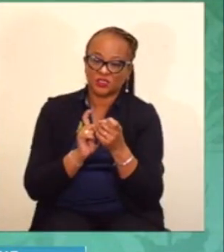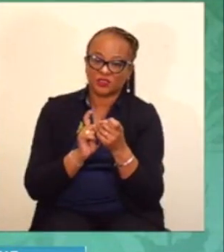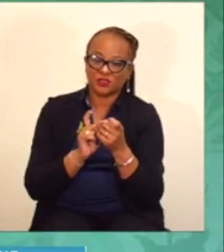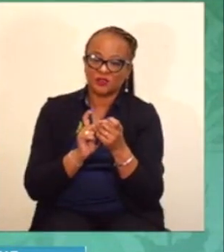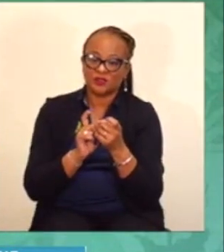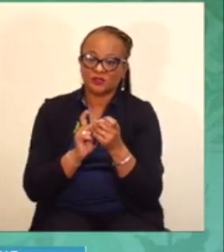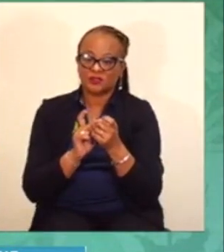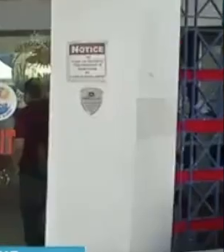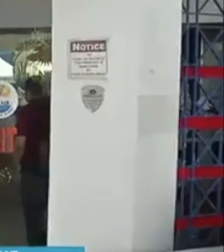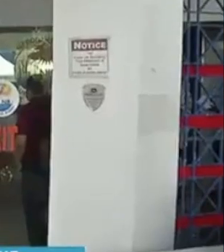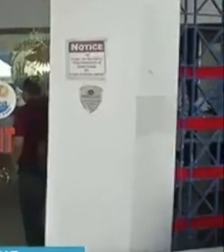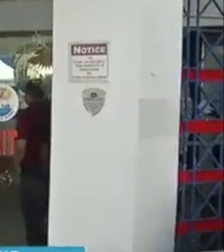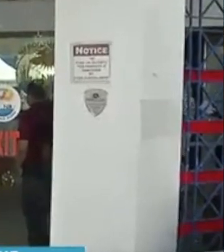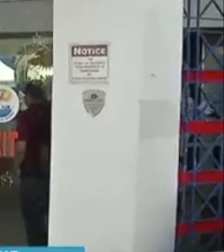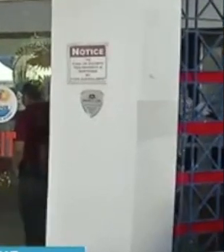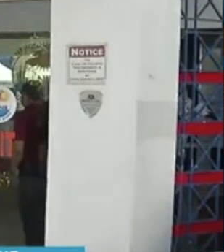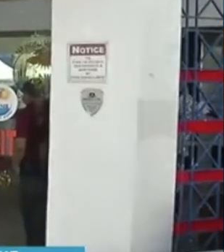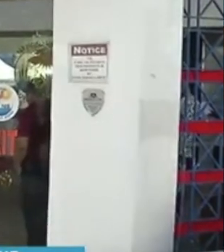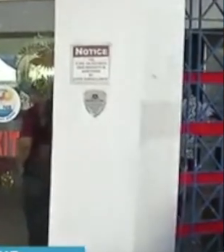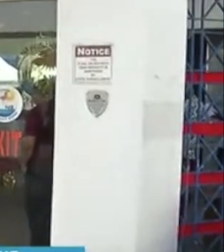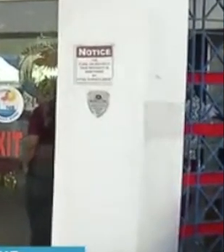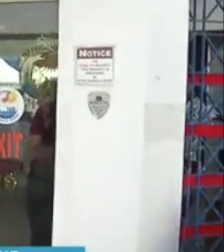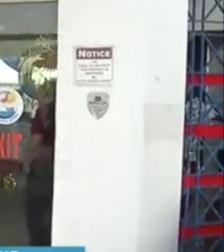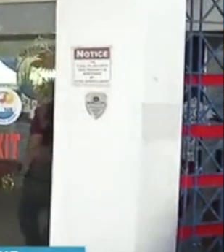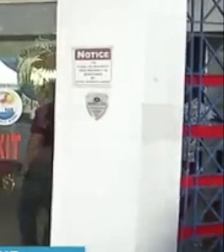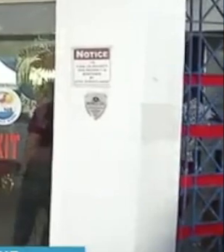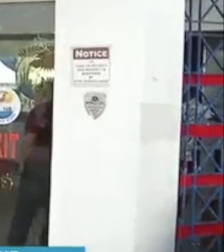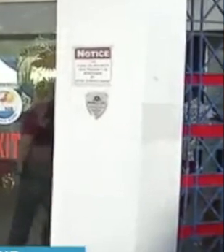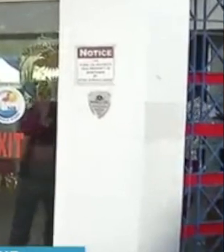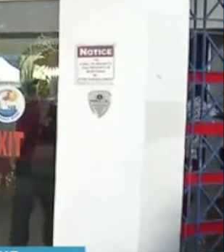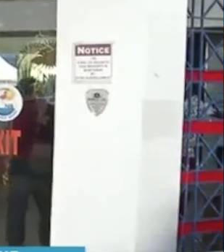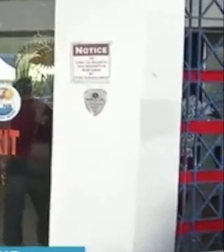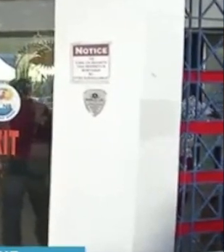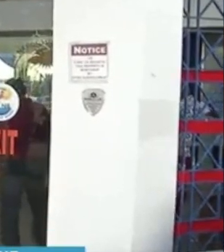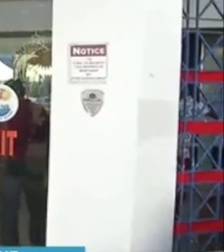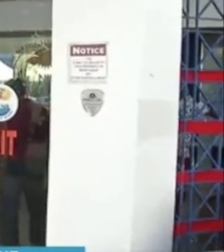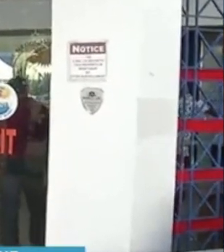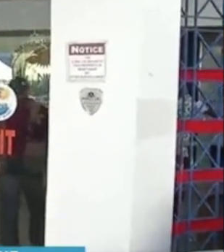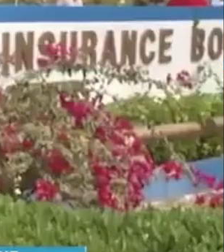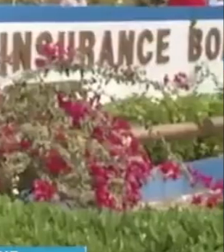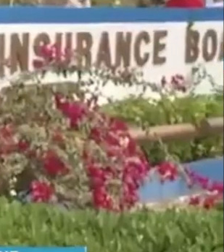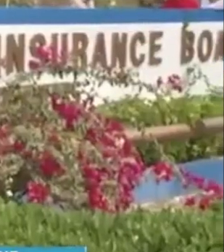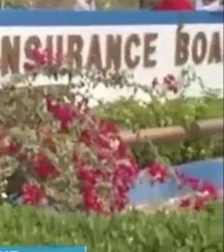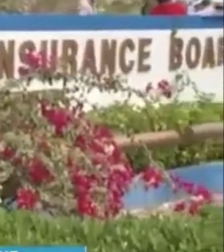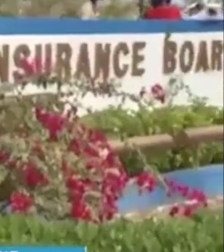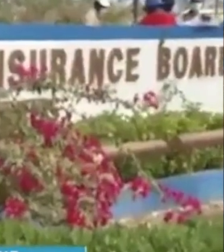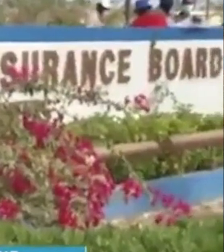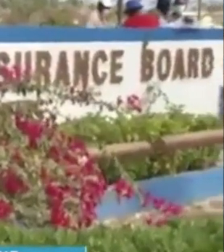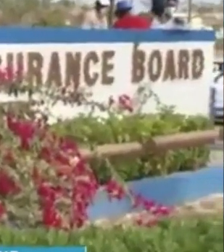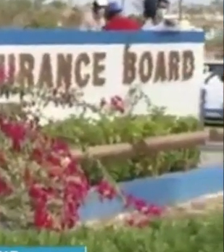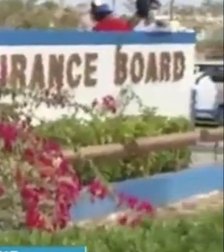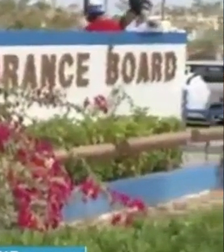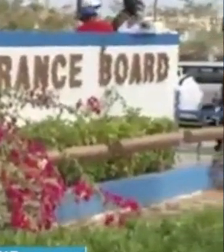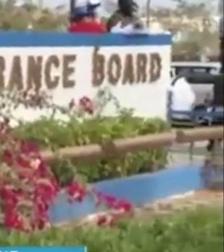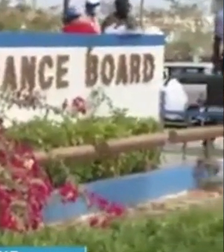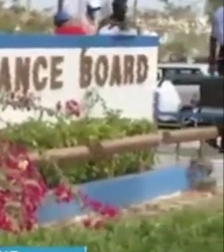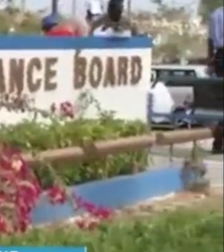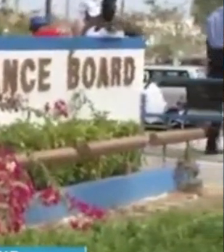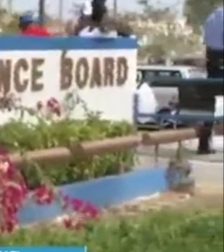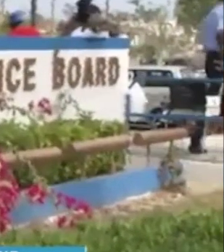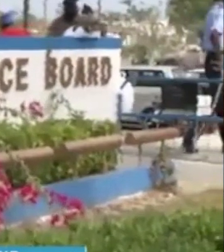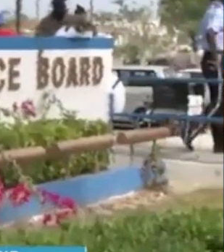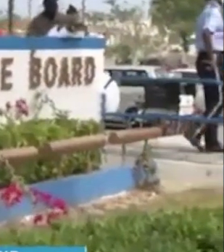to sell the National Insurance Board's entire American portfolio back in 2020, charging that it proved to be